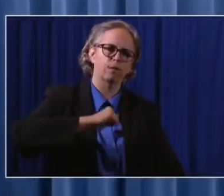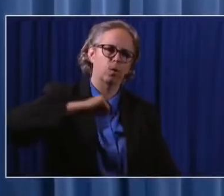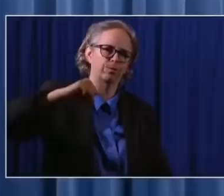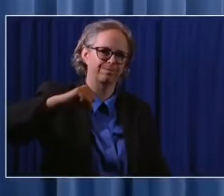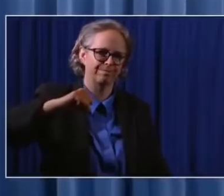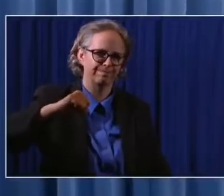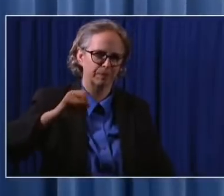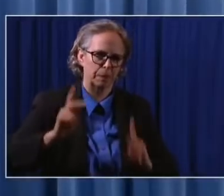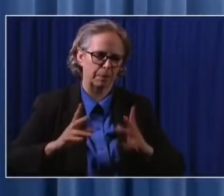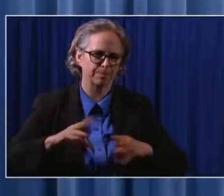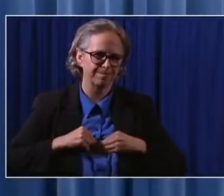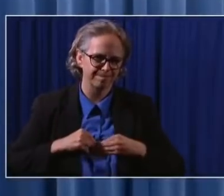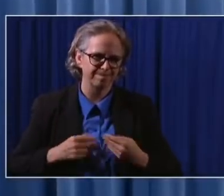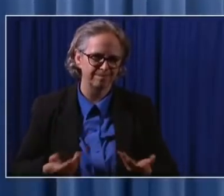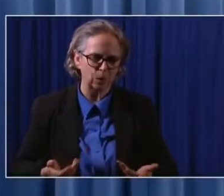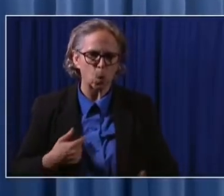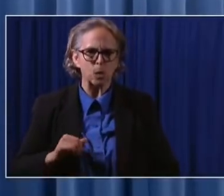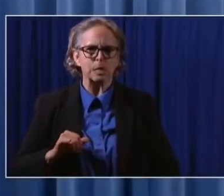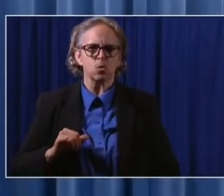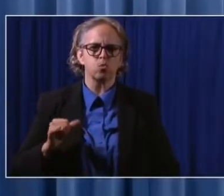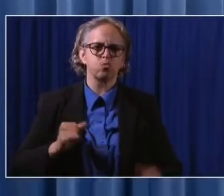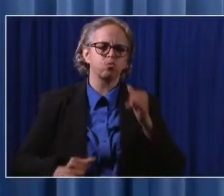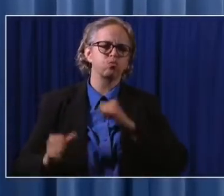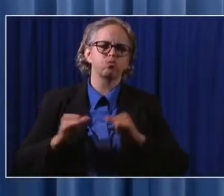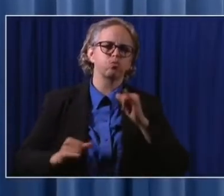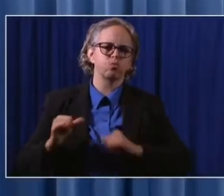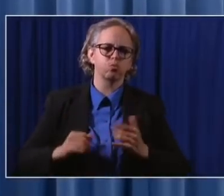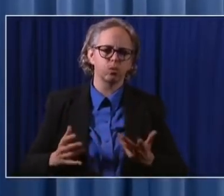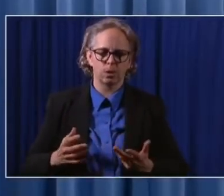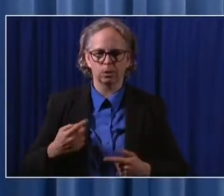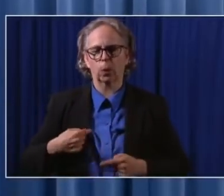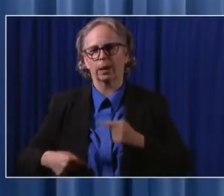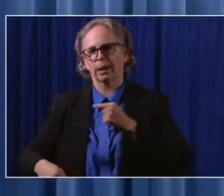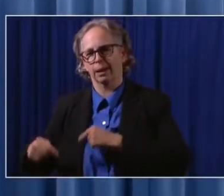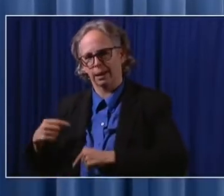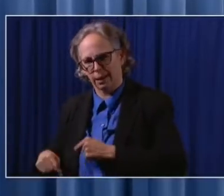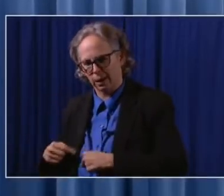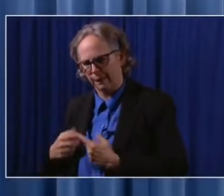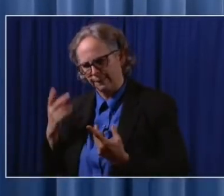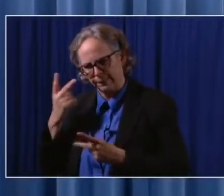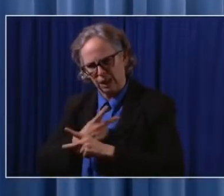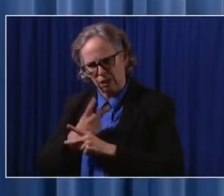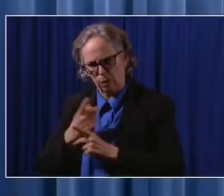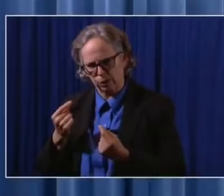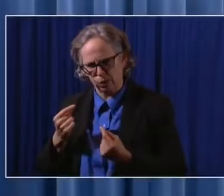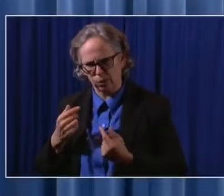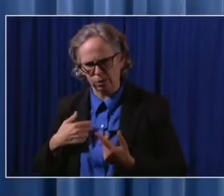So what we have done is we